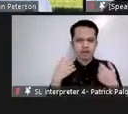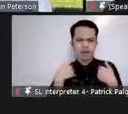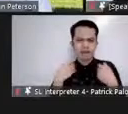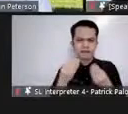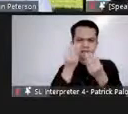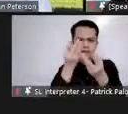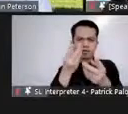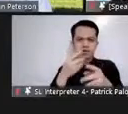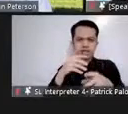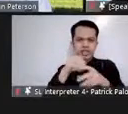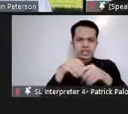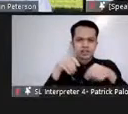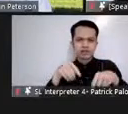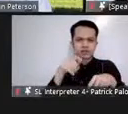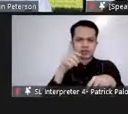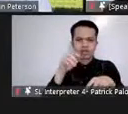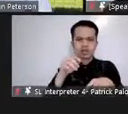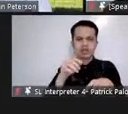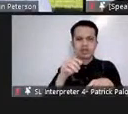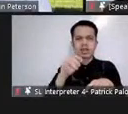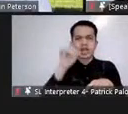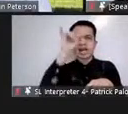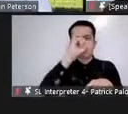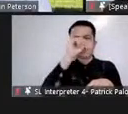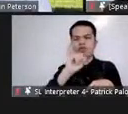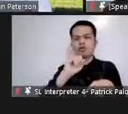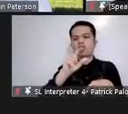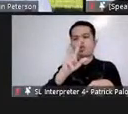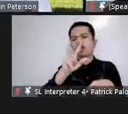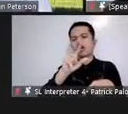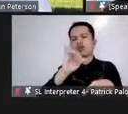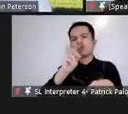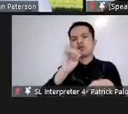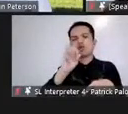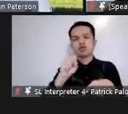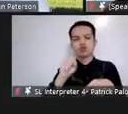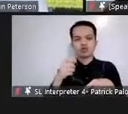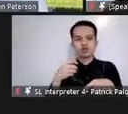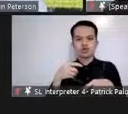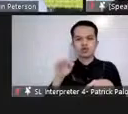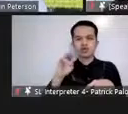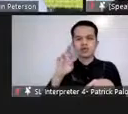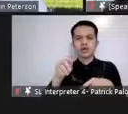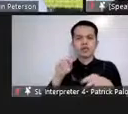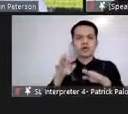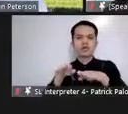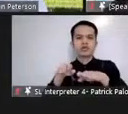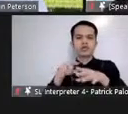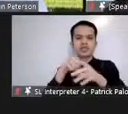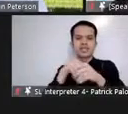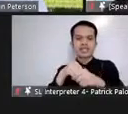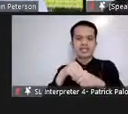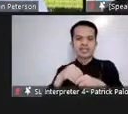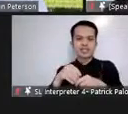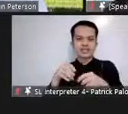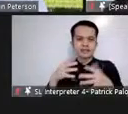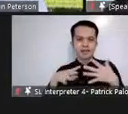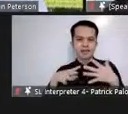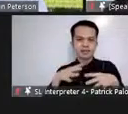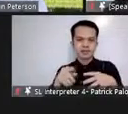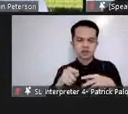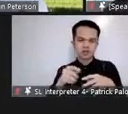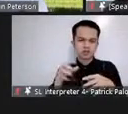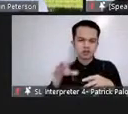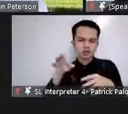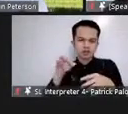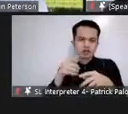in Ilocos that, how do I pronounce this? Magay fibers were also woven into fabric. Previously, we only knew that these